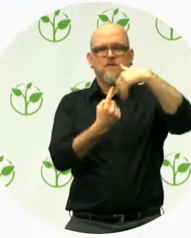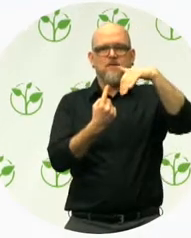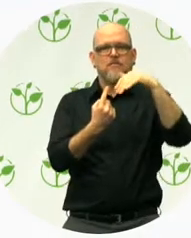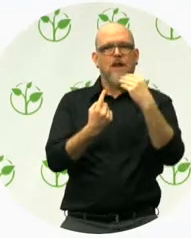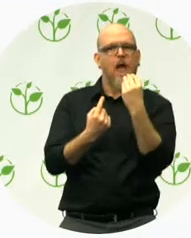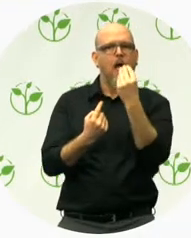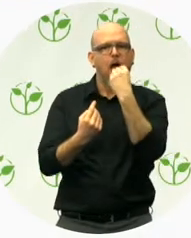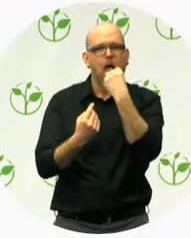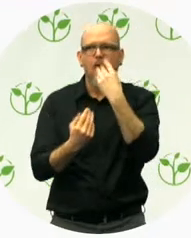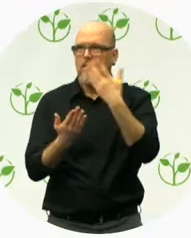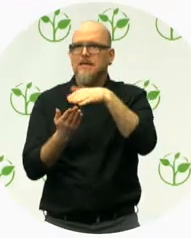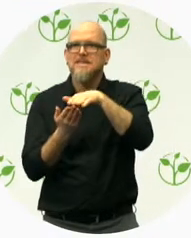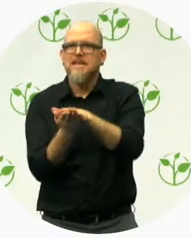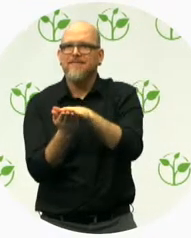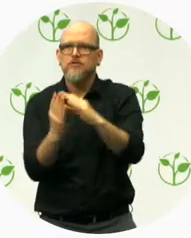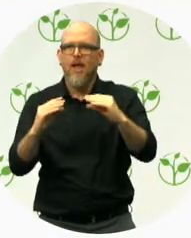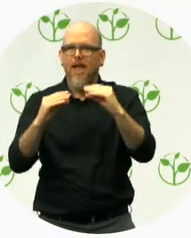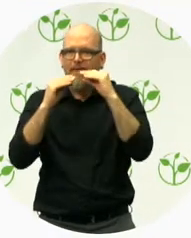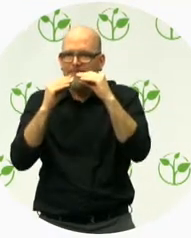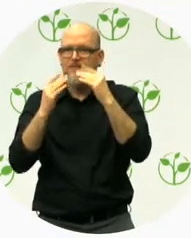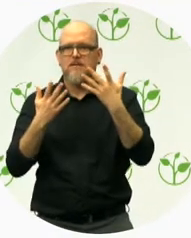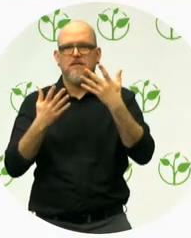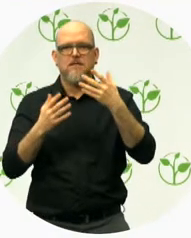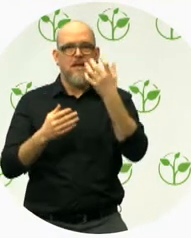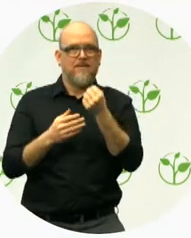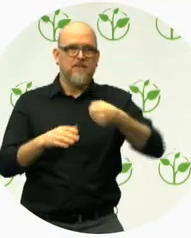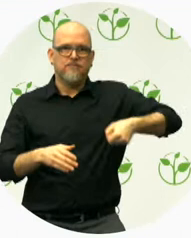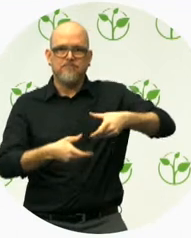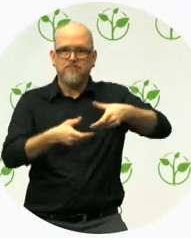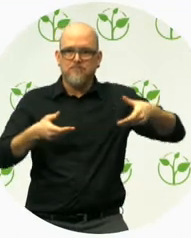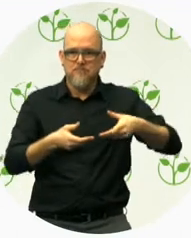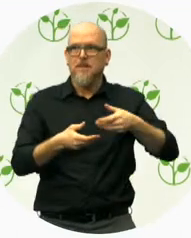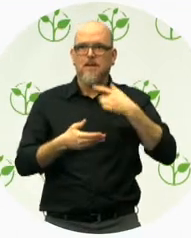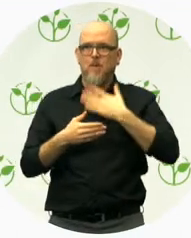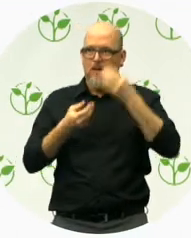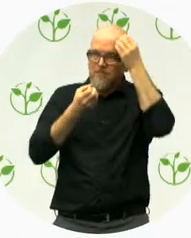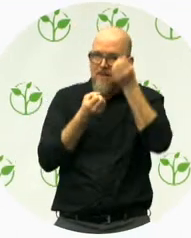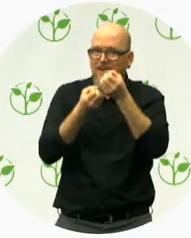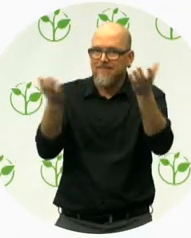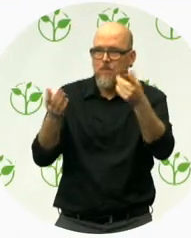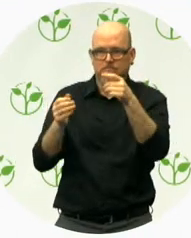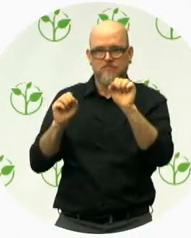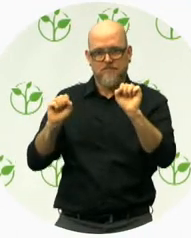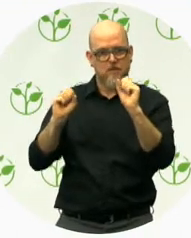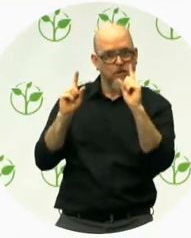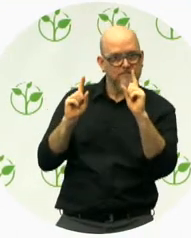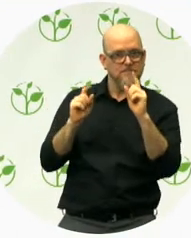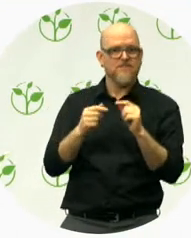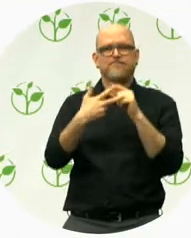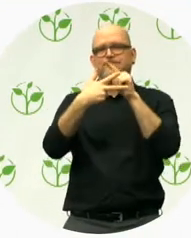so in your bags, okay, I'm going to answer this because food is always very important for all of us. You have 3 vouchers for